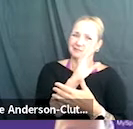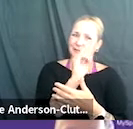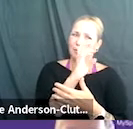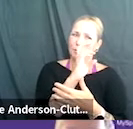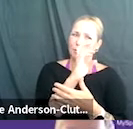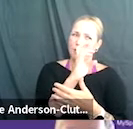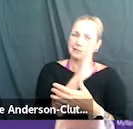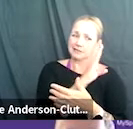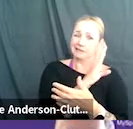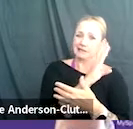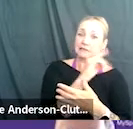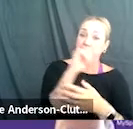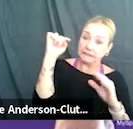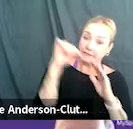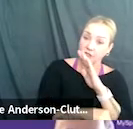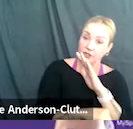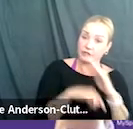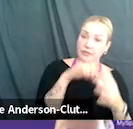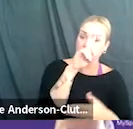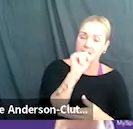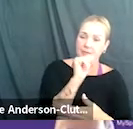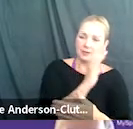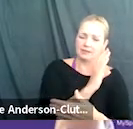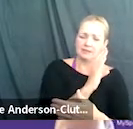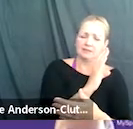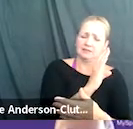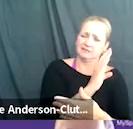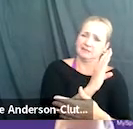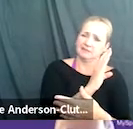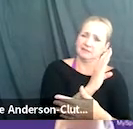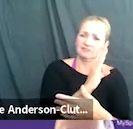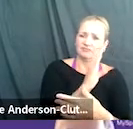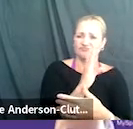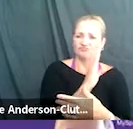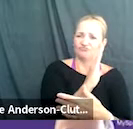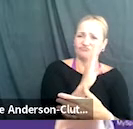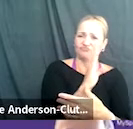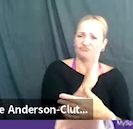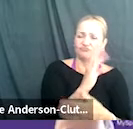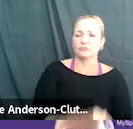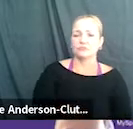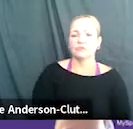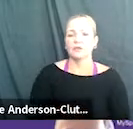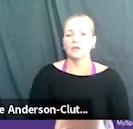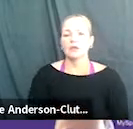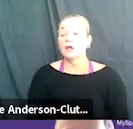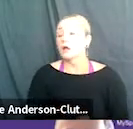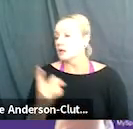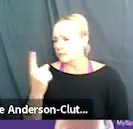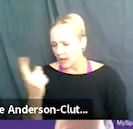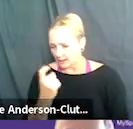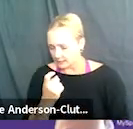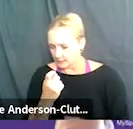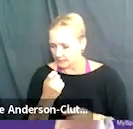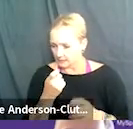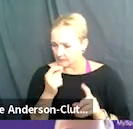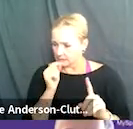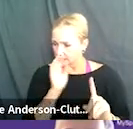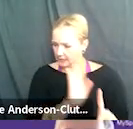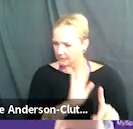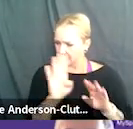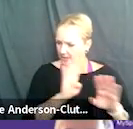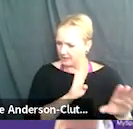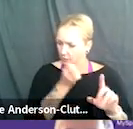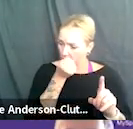And Dr. Ogilvy asked, did it predate COVID pandemic or start at the same time? And so and did it happen with drinking? So